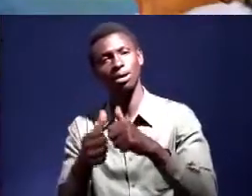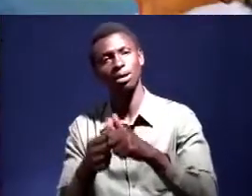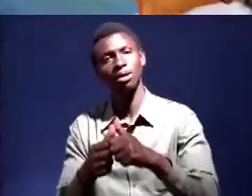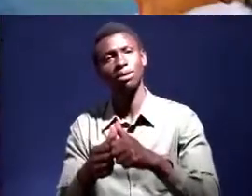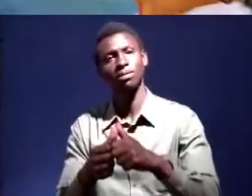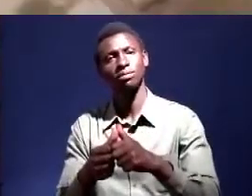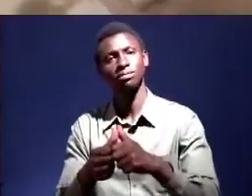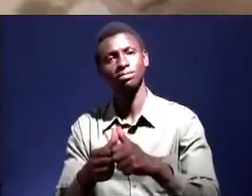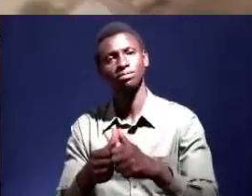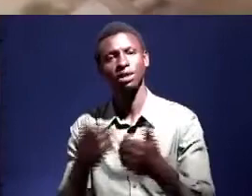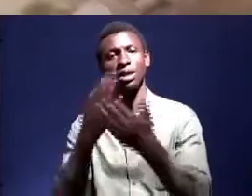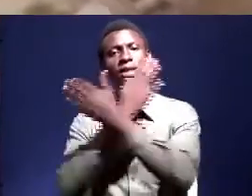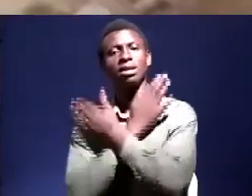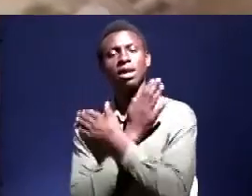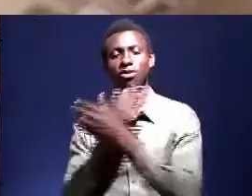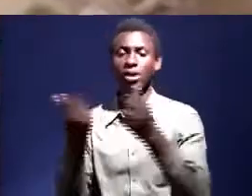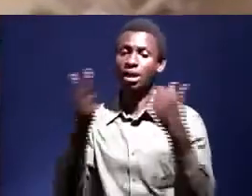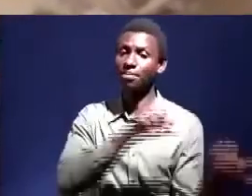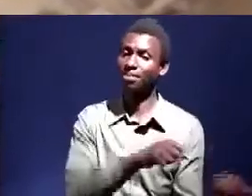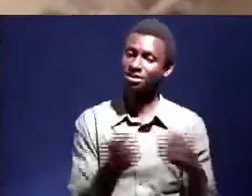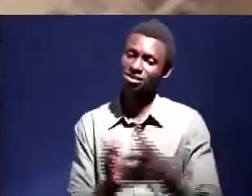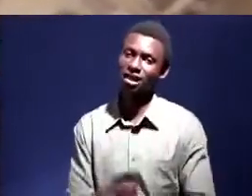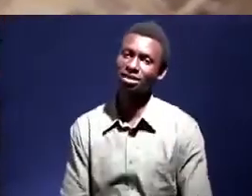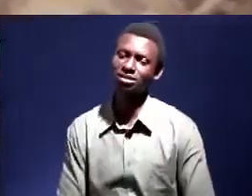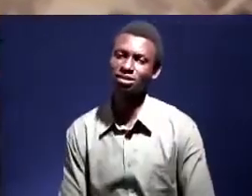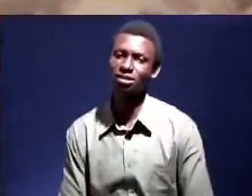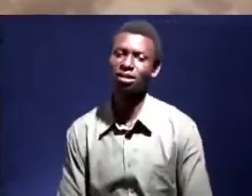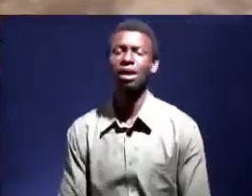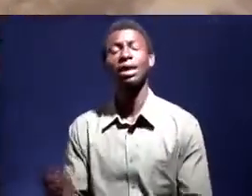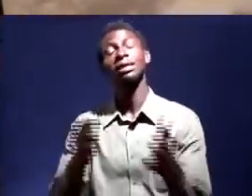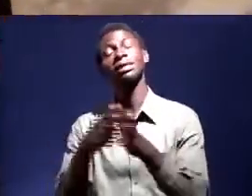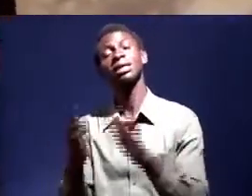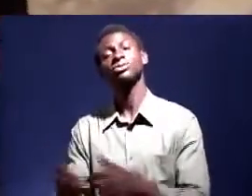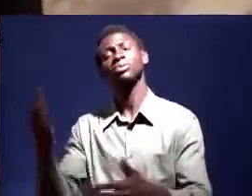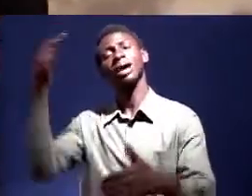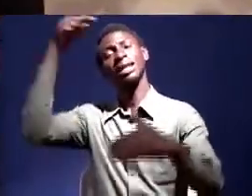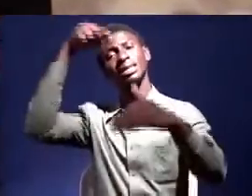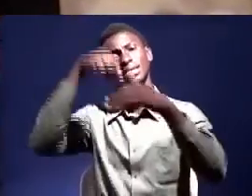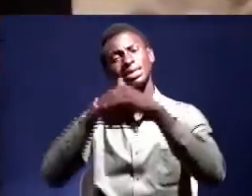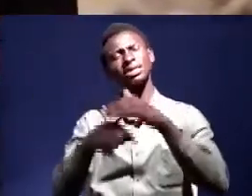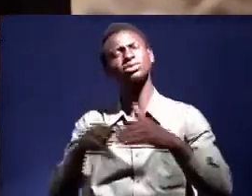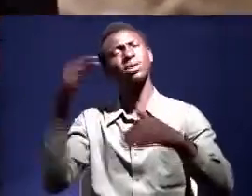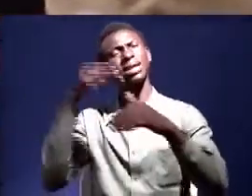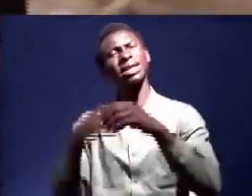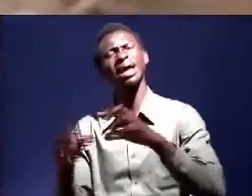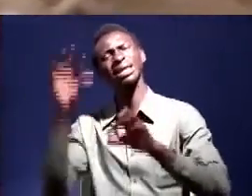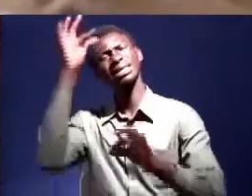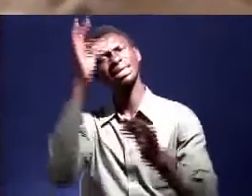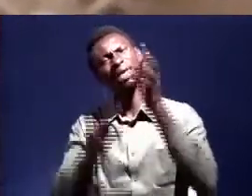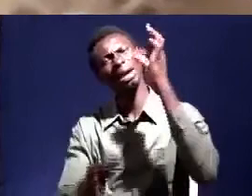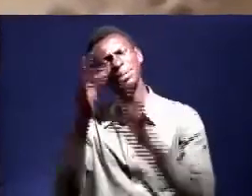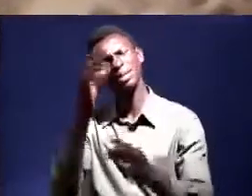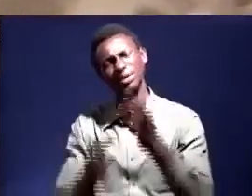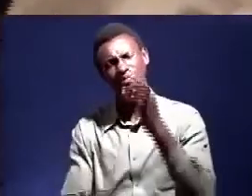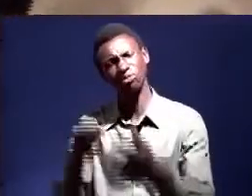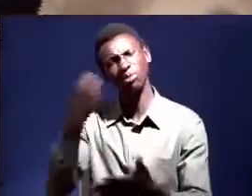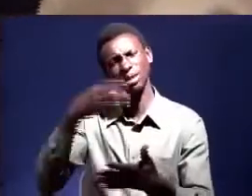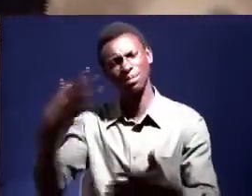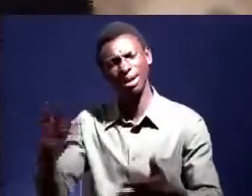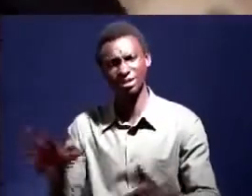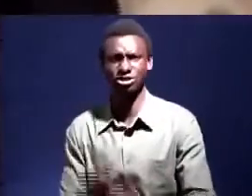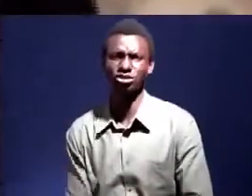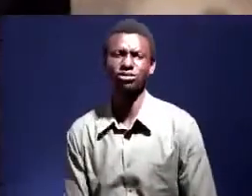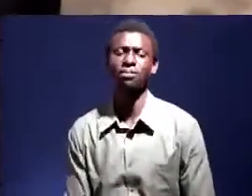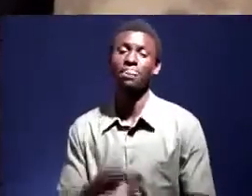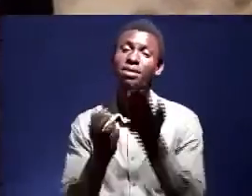by John. Yesu aliingizwa ndani kikamilifu mwili wote na Yohana ndani ya maji. The Bible says in Matthew